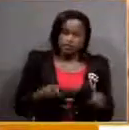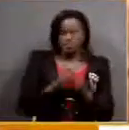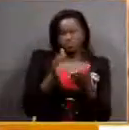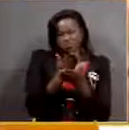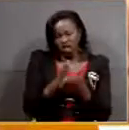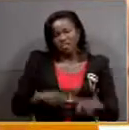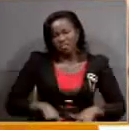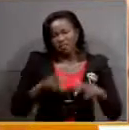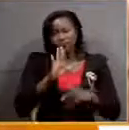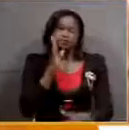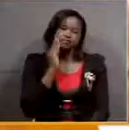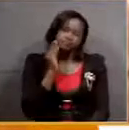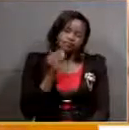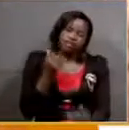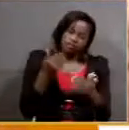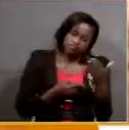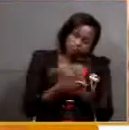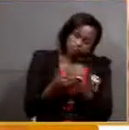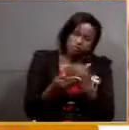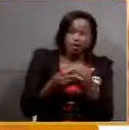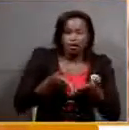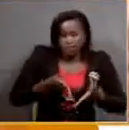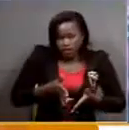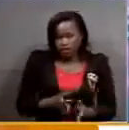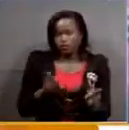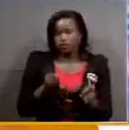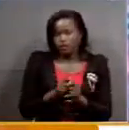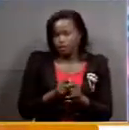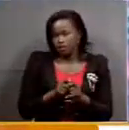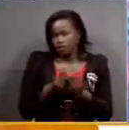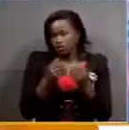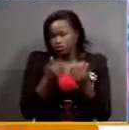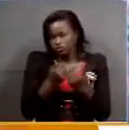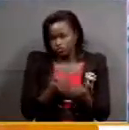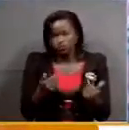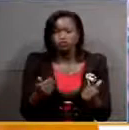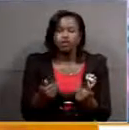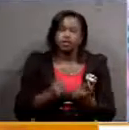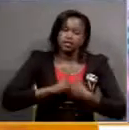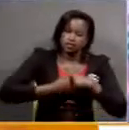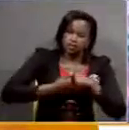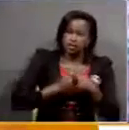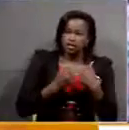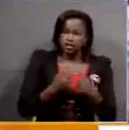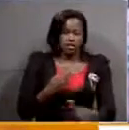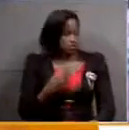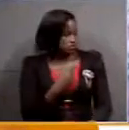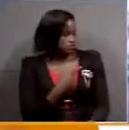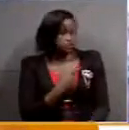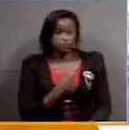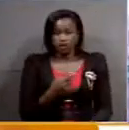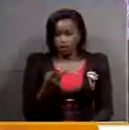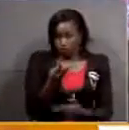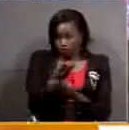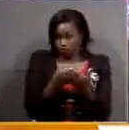experiences, discuss maternal and child health and their challenges in life. Damali Namtebi and John Indagire, both